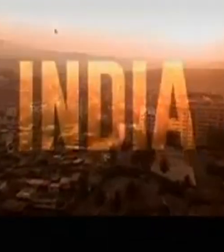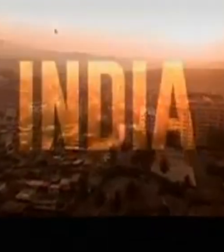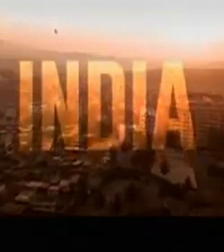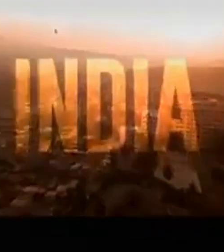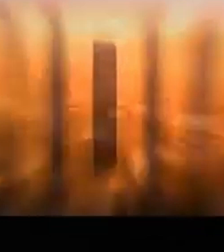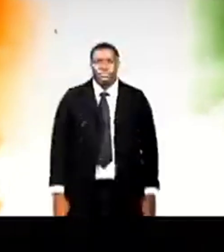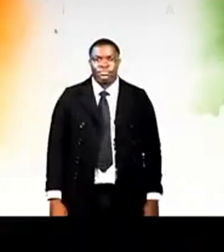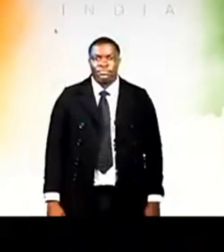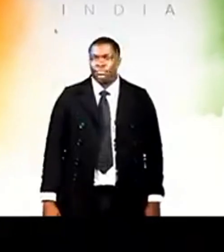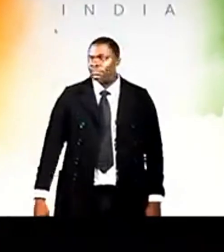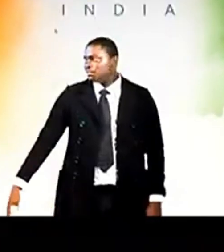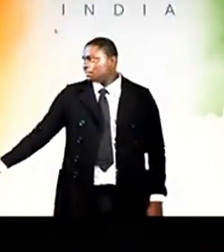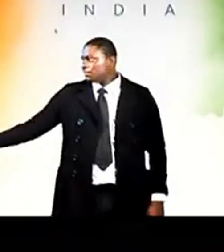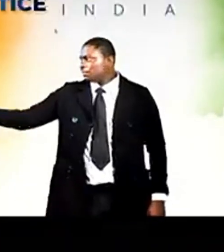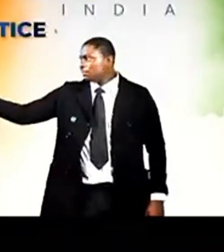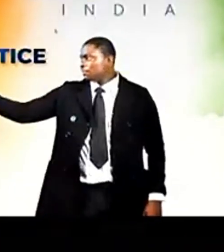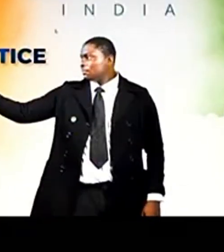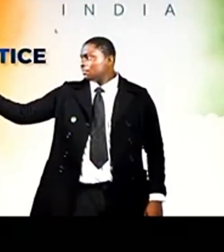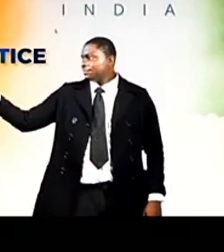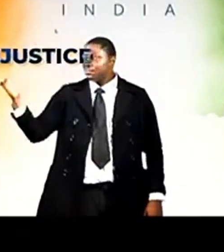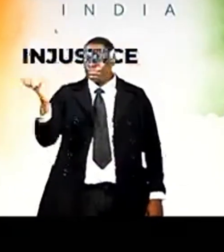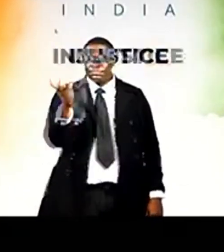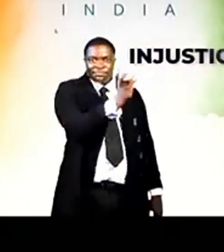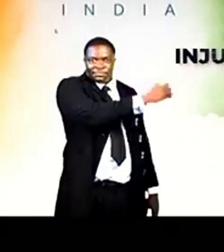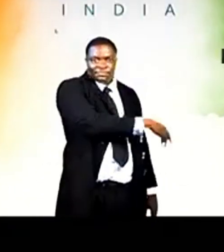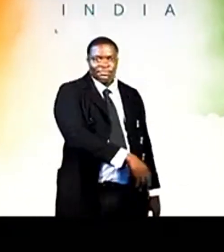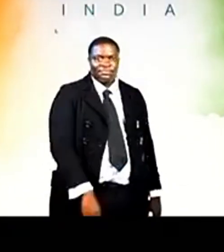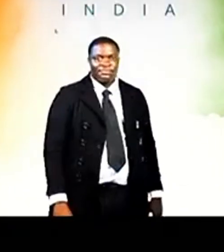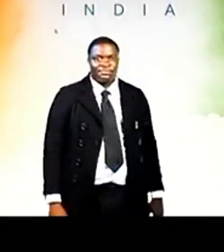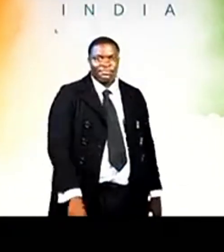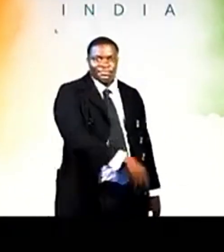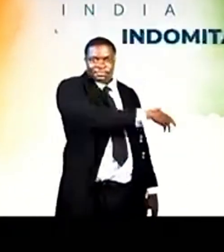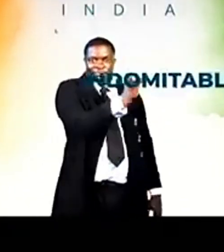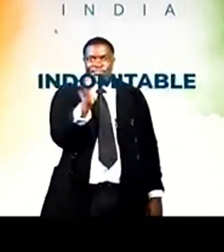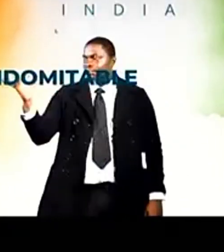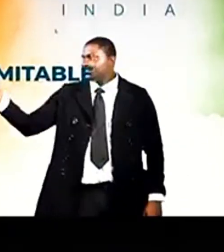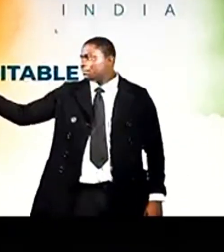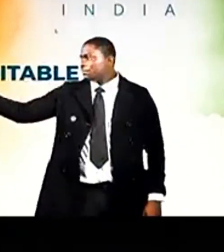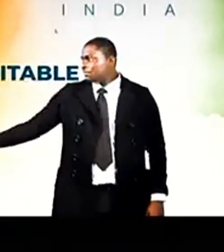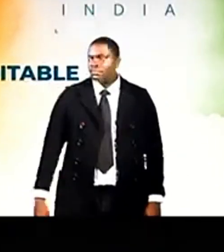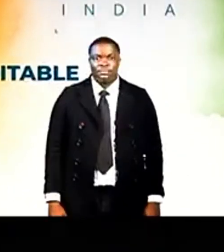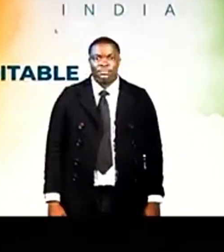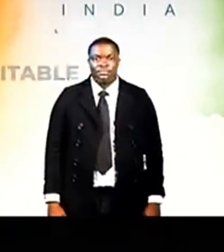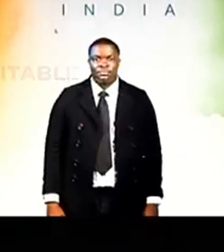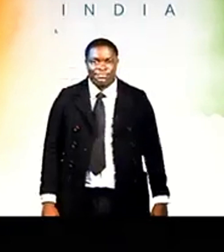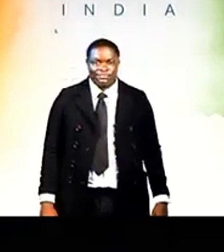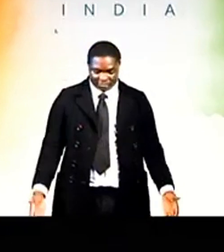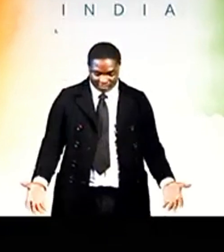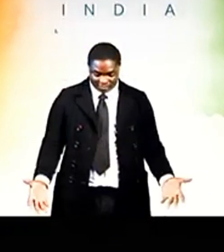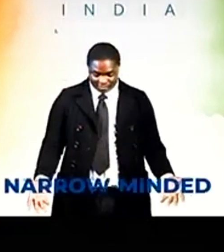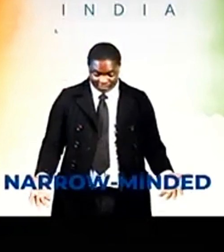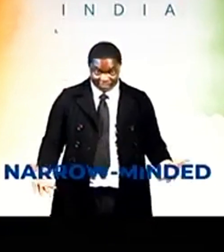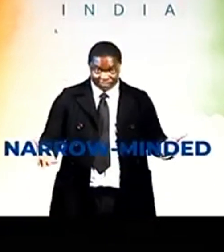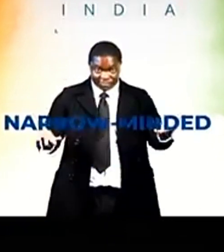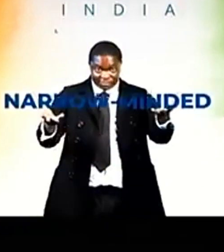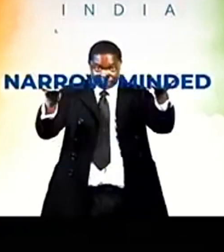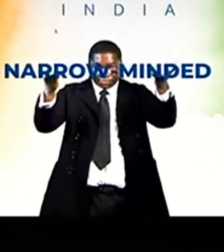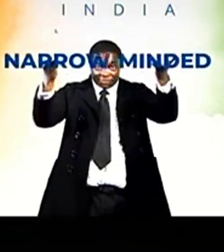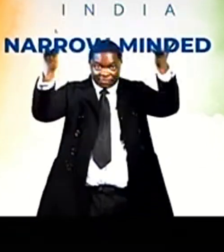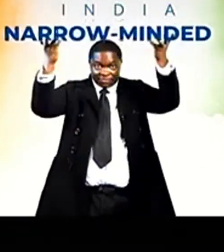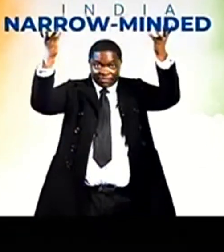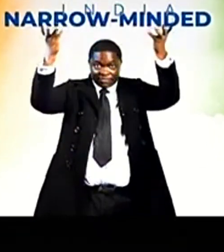India beckons. I. From injustice to indomitable by Christ. And.